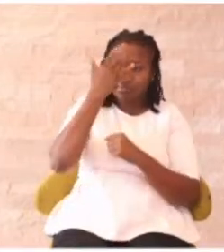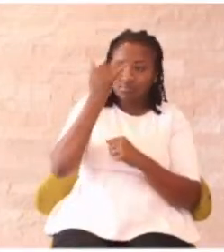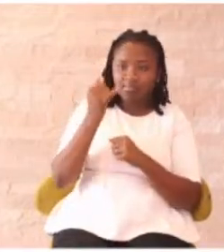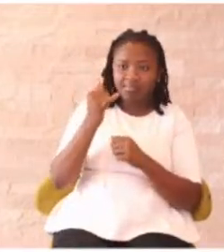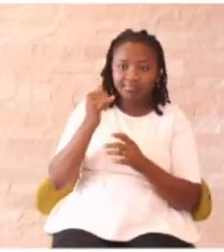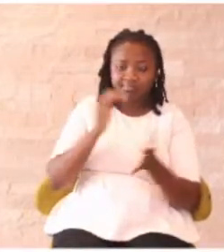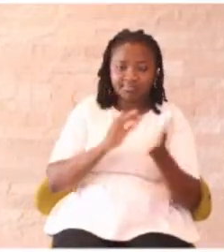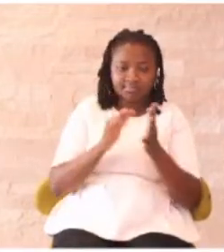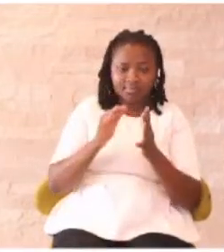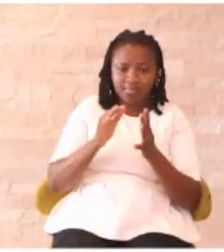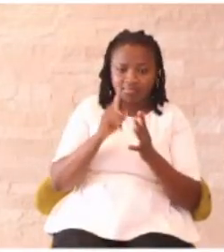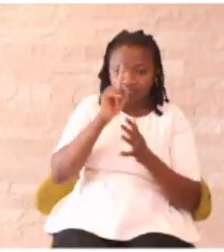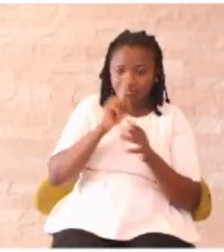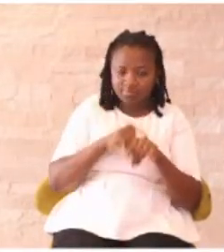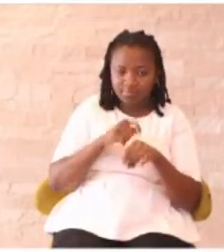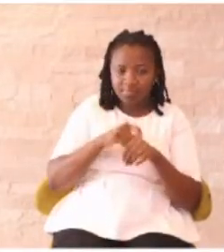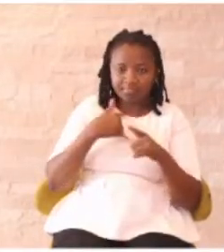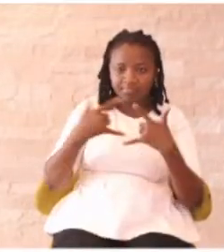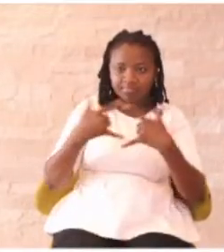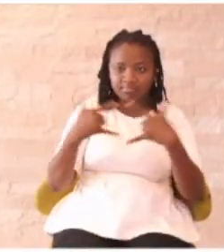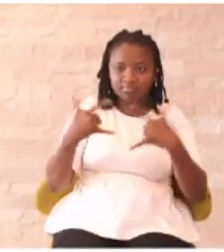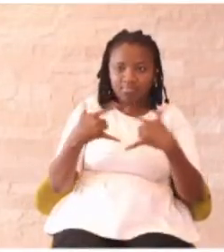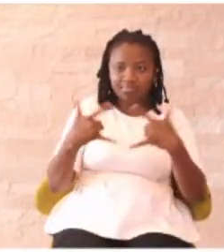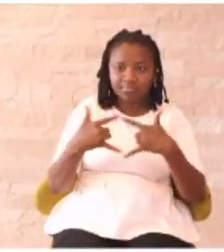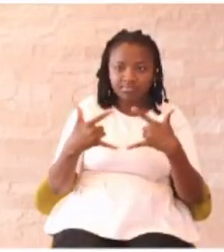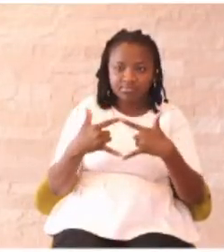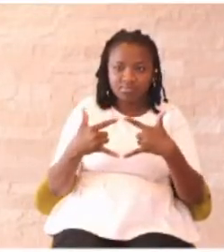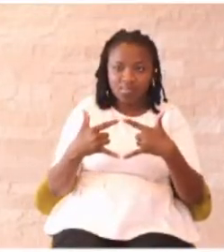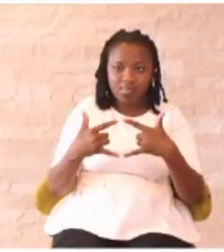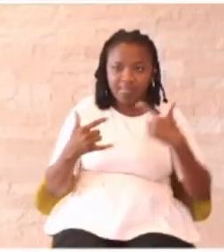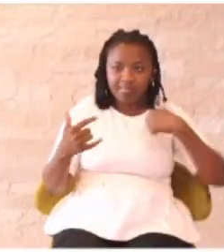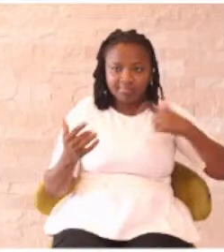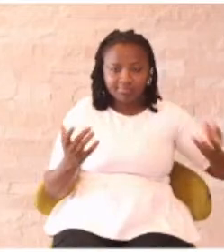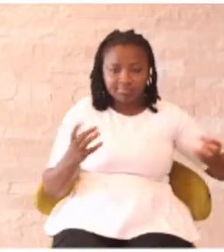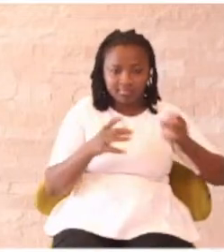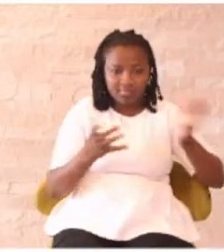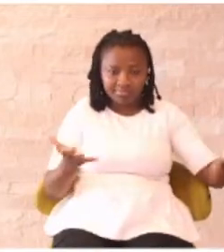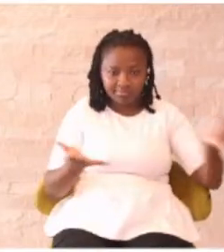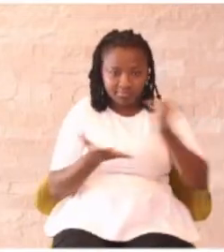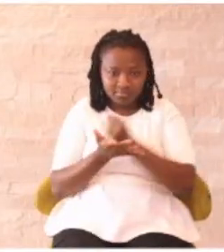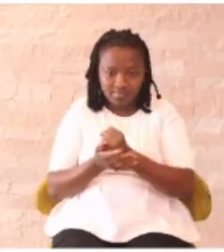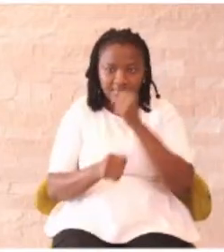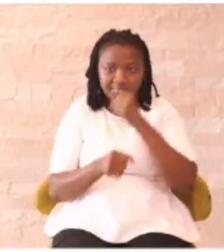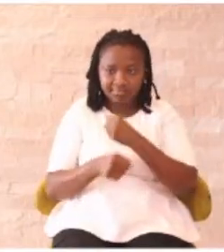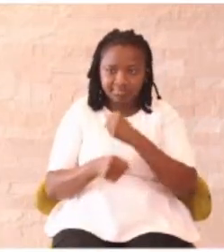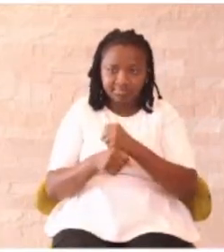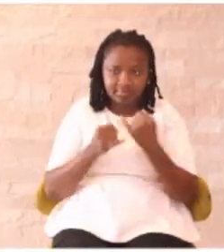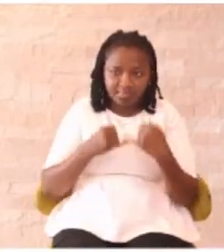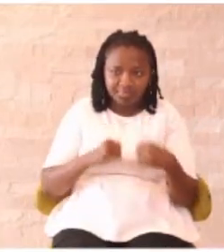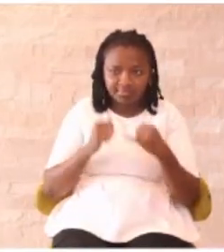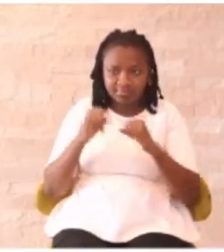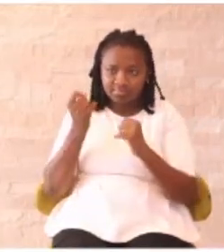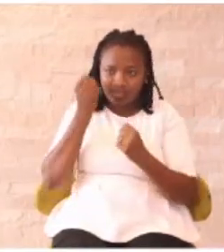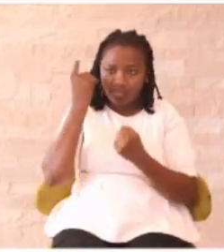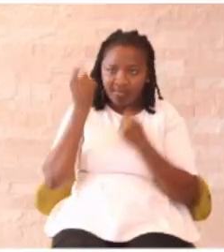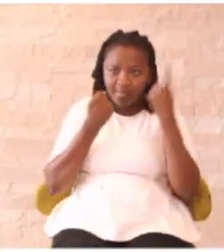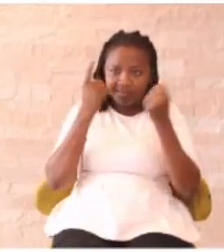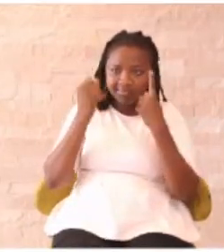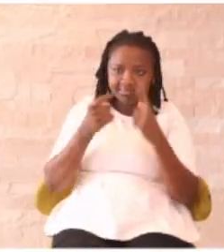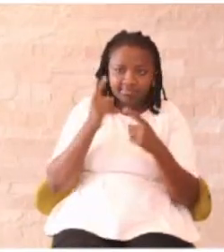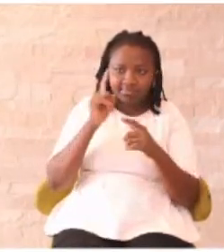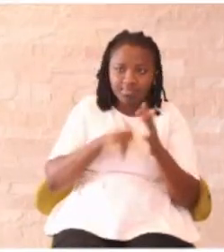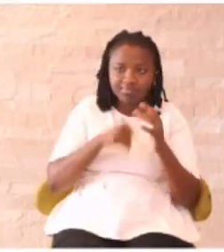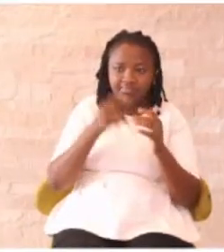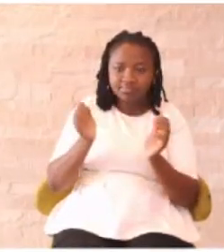was a gap, and then I also came on board and just trying to understand what is happening, where we